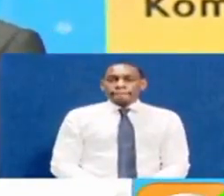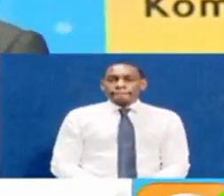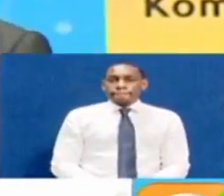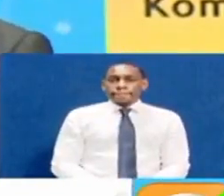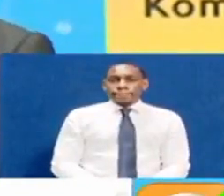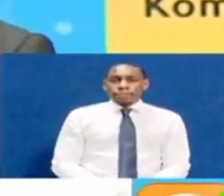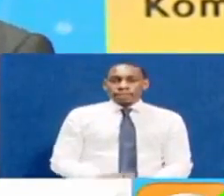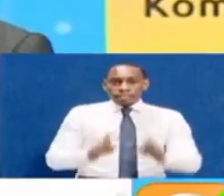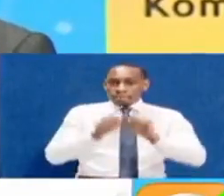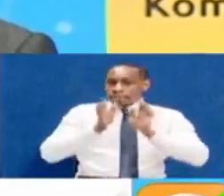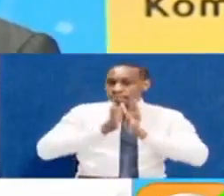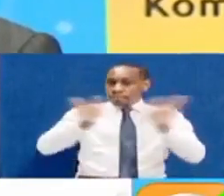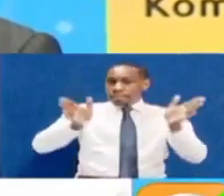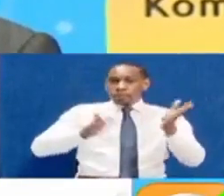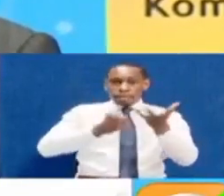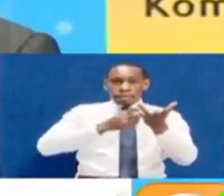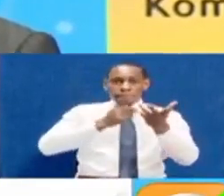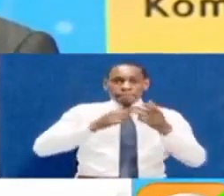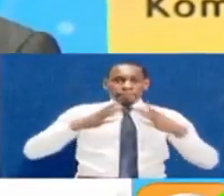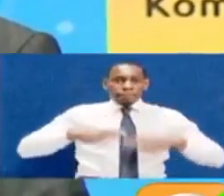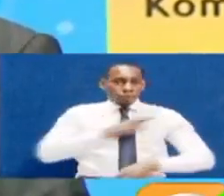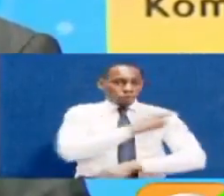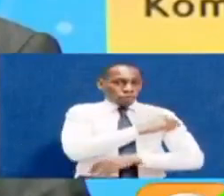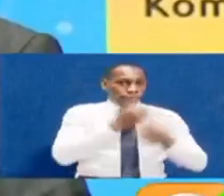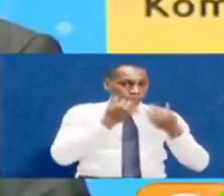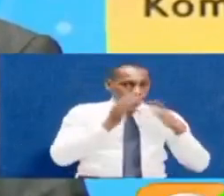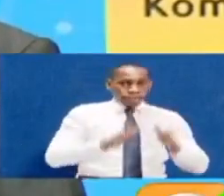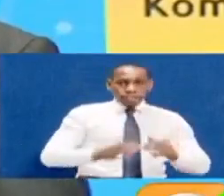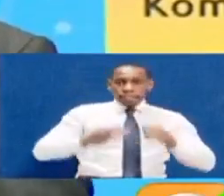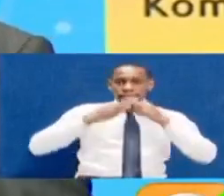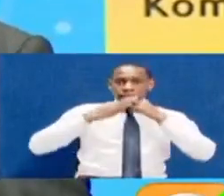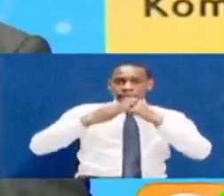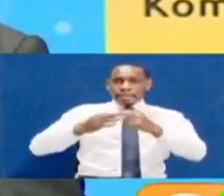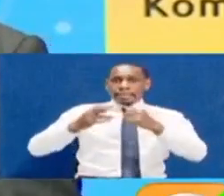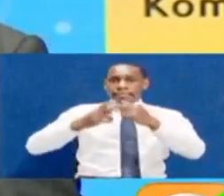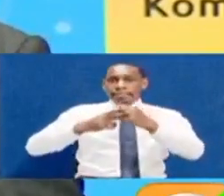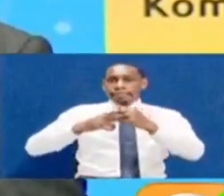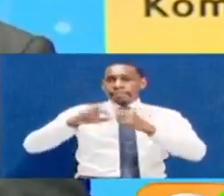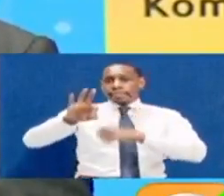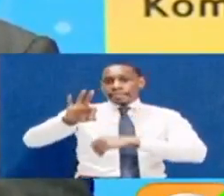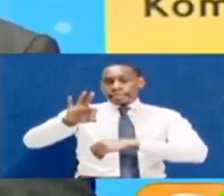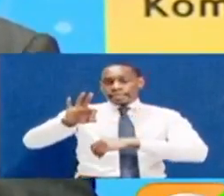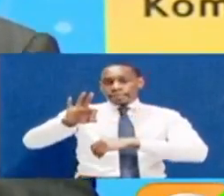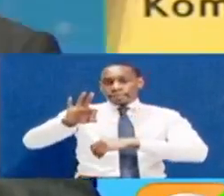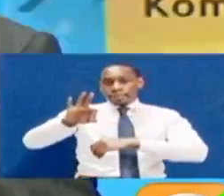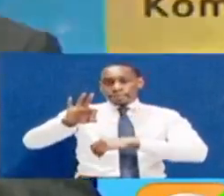And the cumulative number of recoveries to 873.